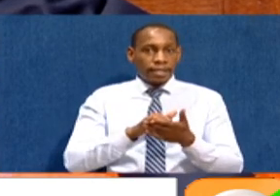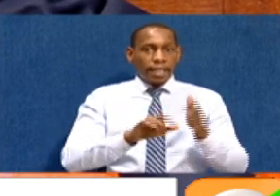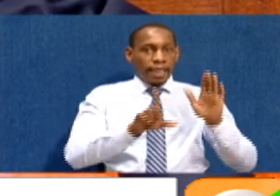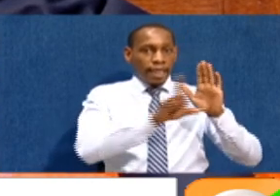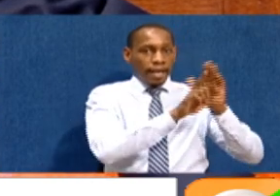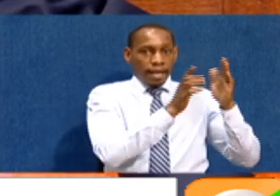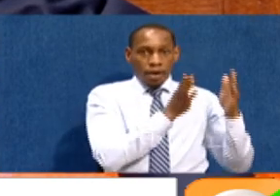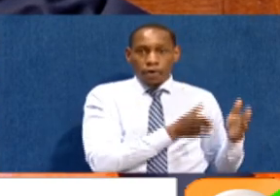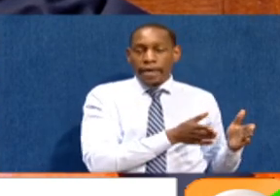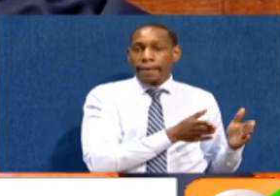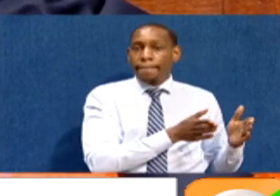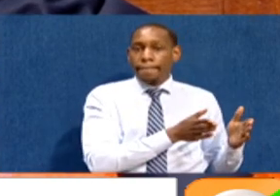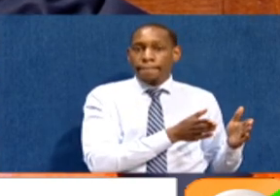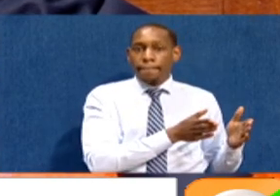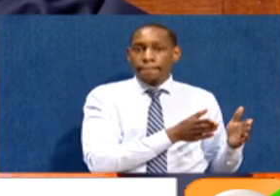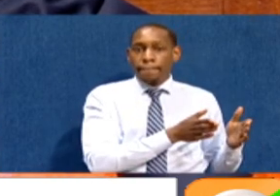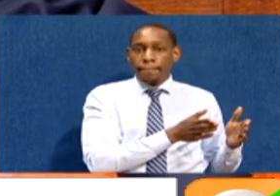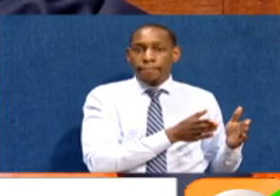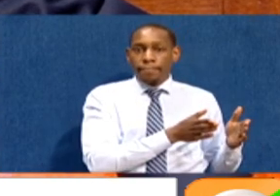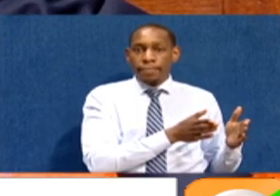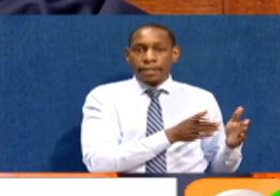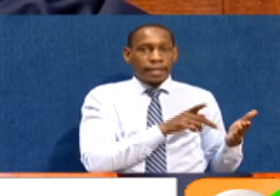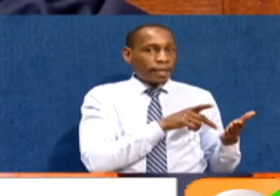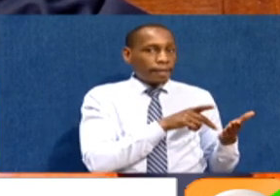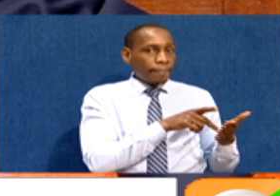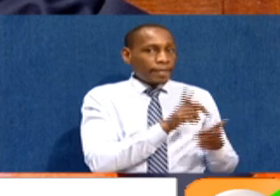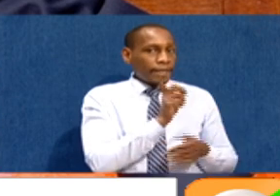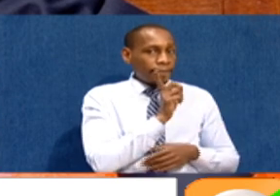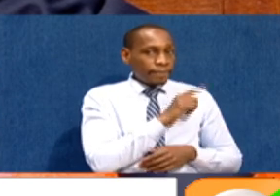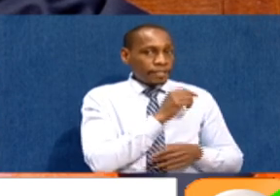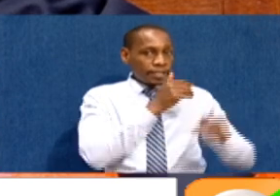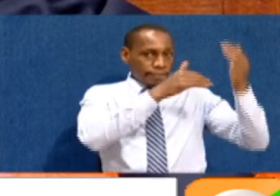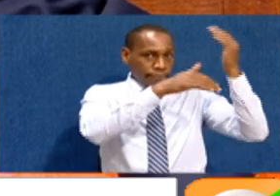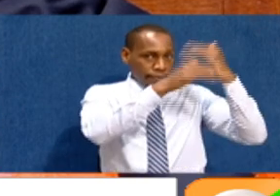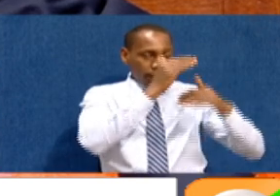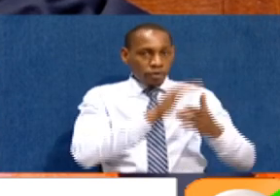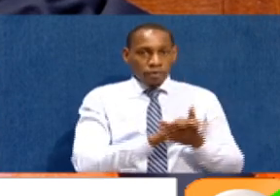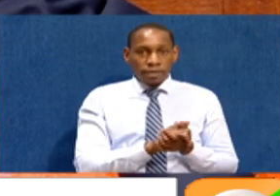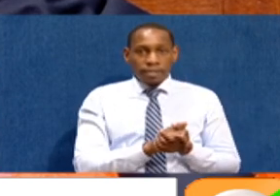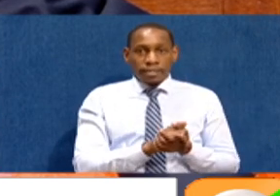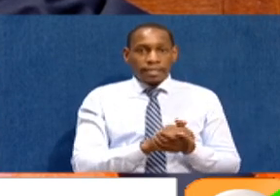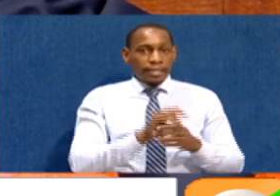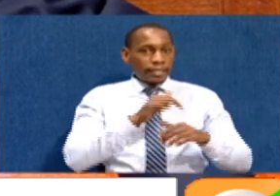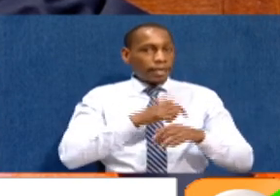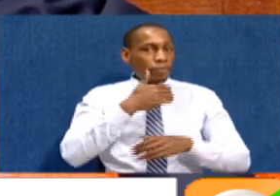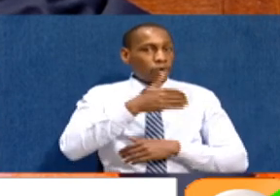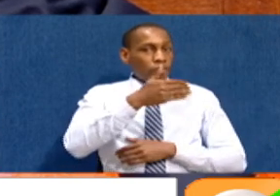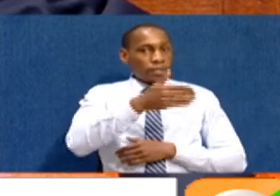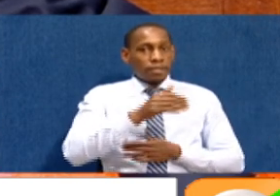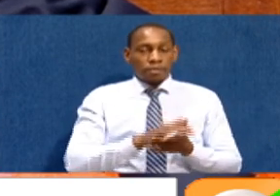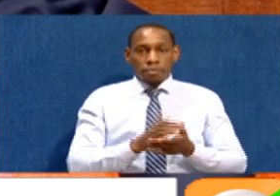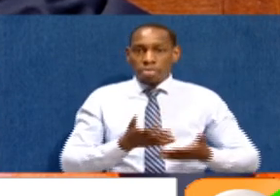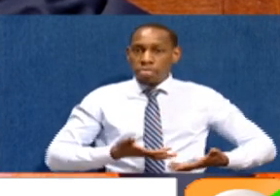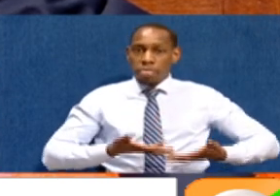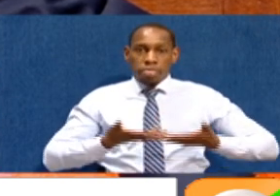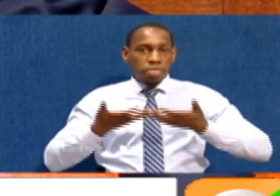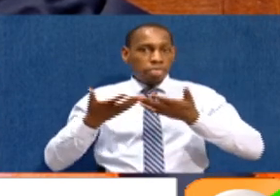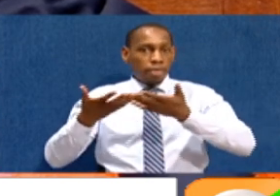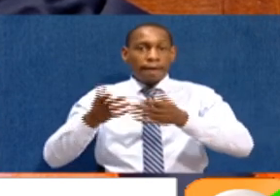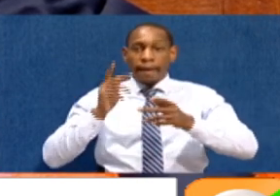lawyer is a paid up professional, and many times he articulates